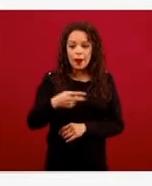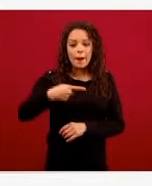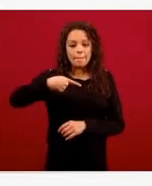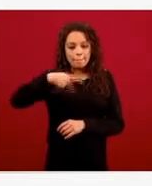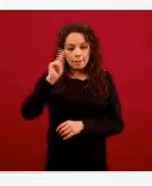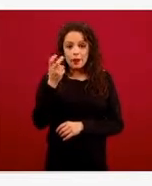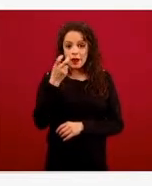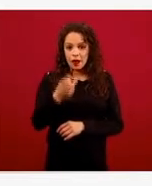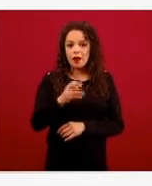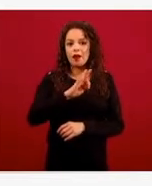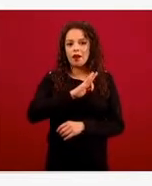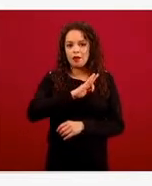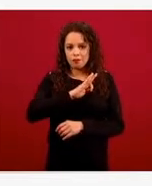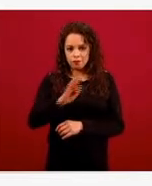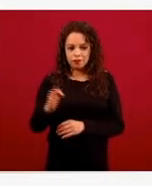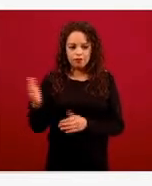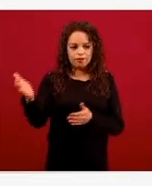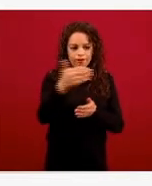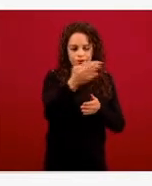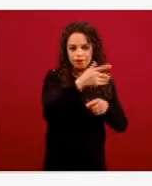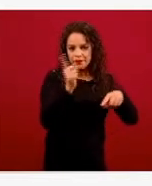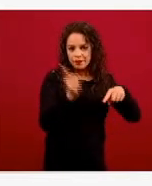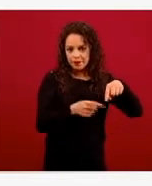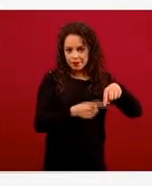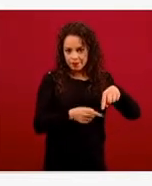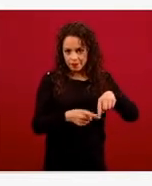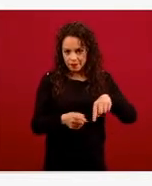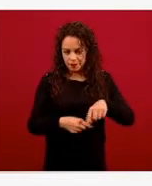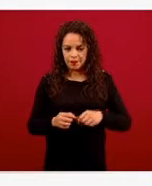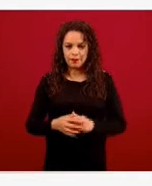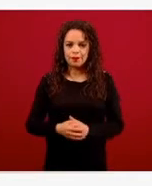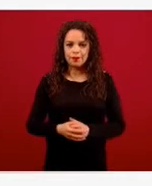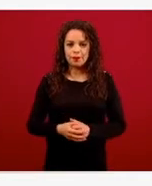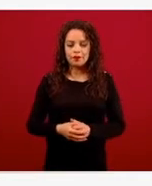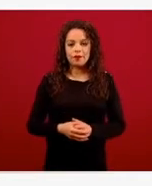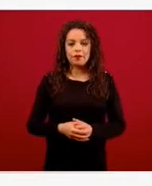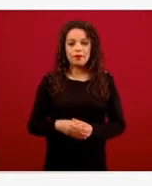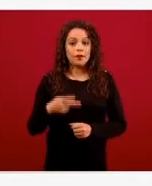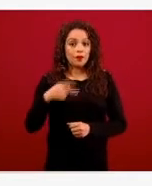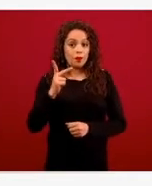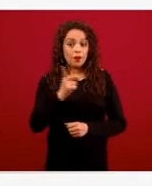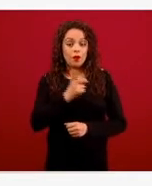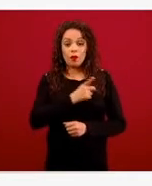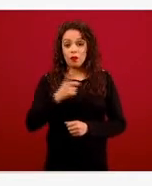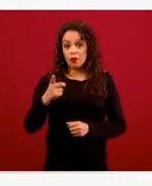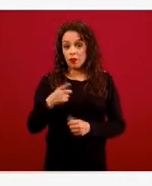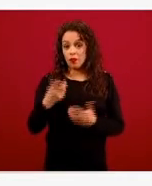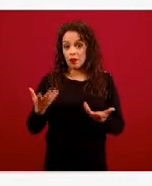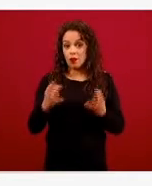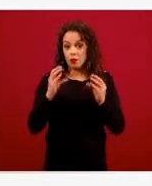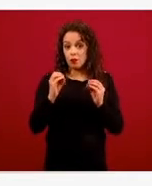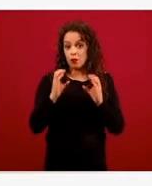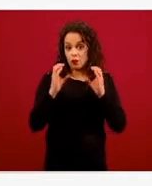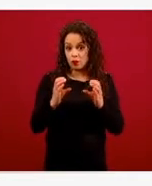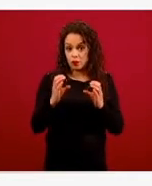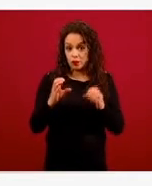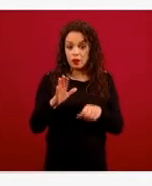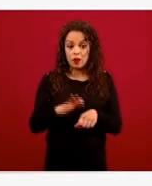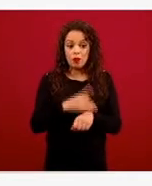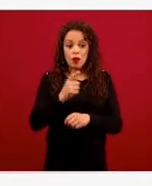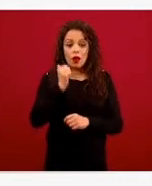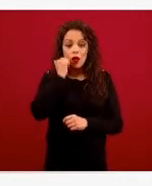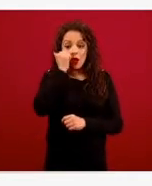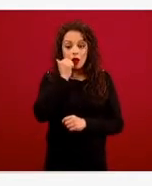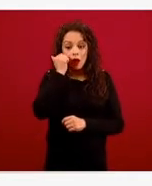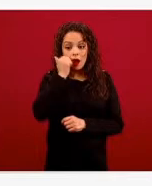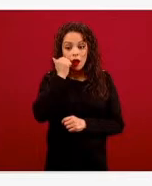deactivate all these substances and microorganisms that are present in the environment, right? But then